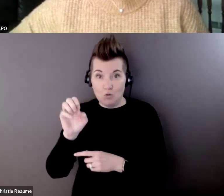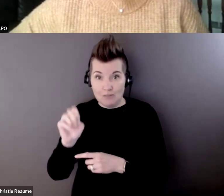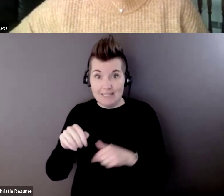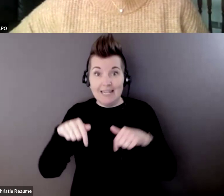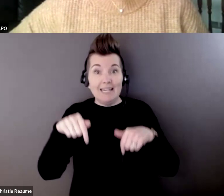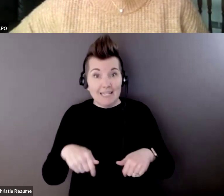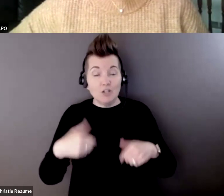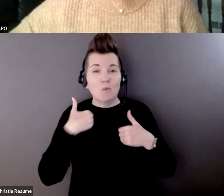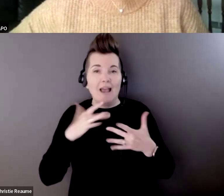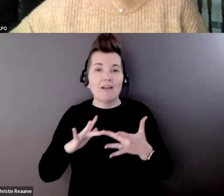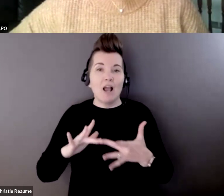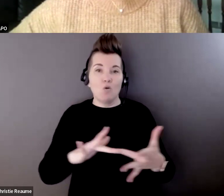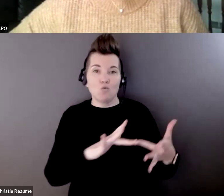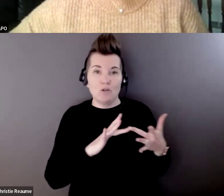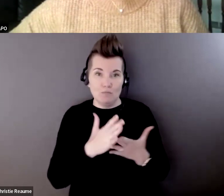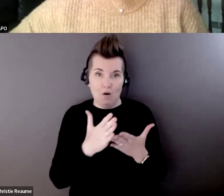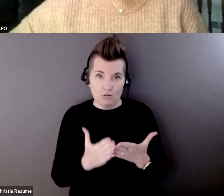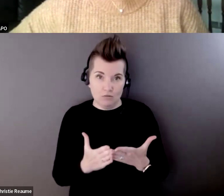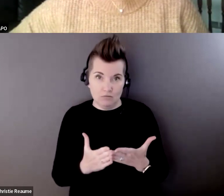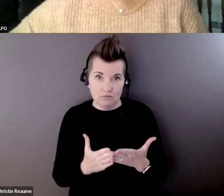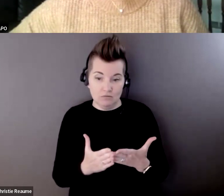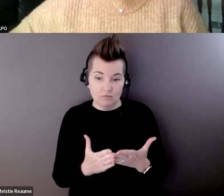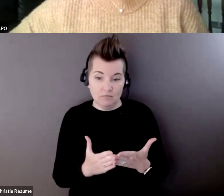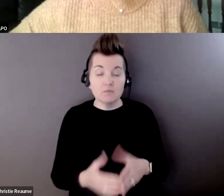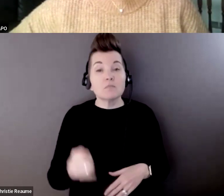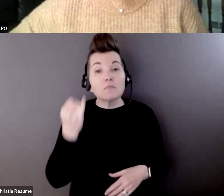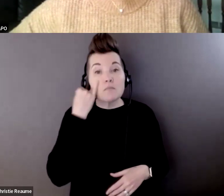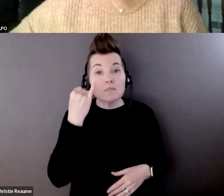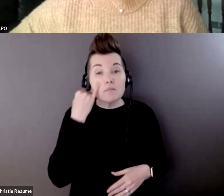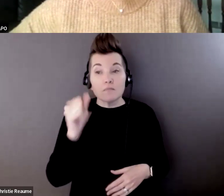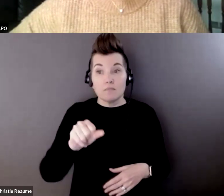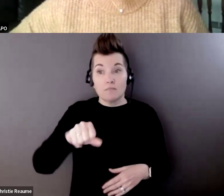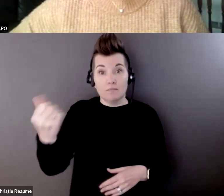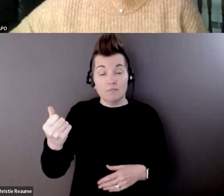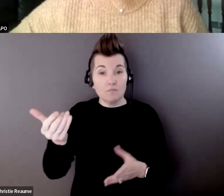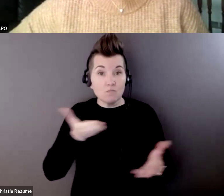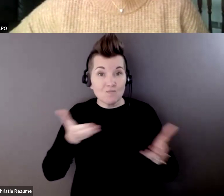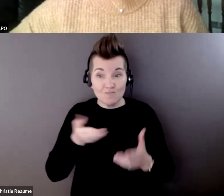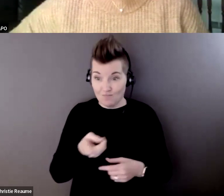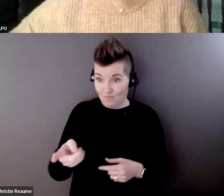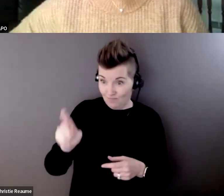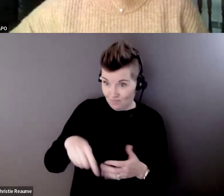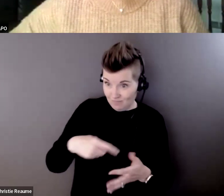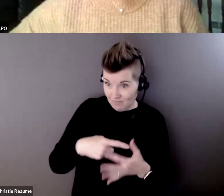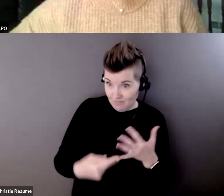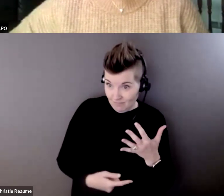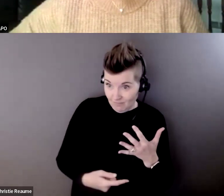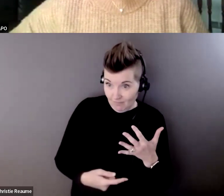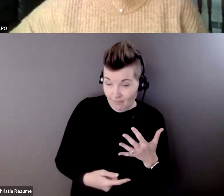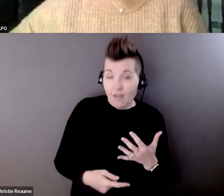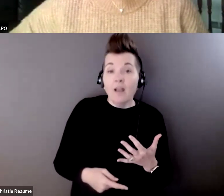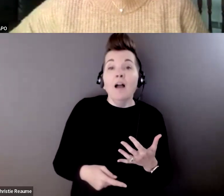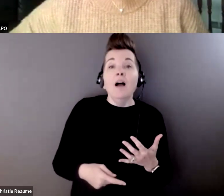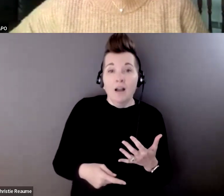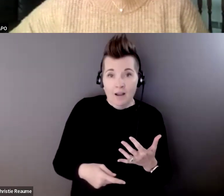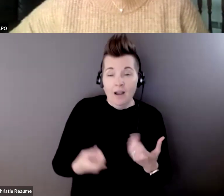an outreach component. So if there's additional services that were required, there was a response that could